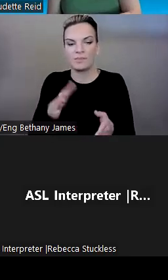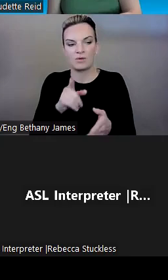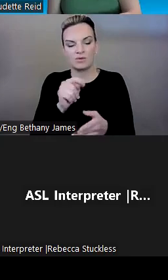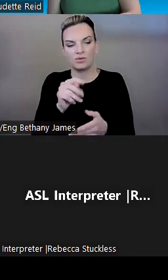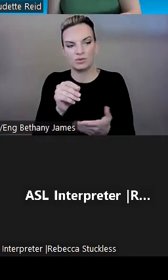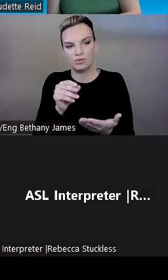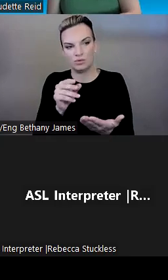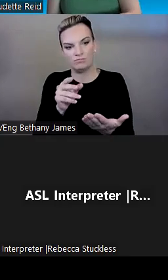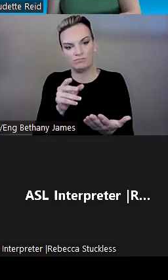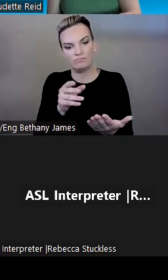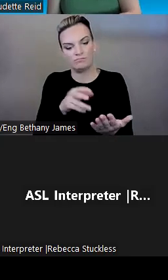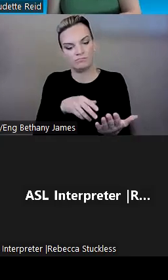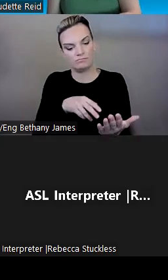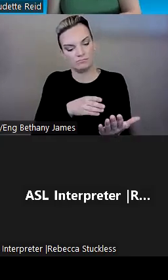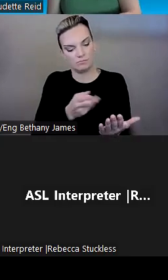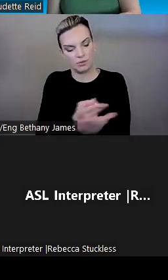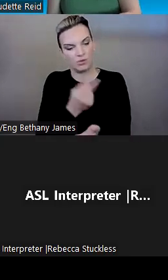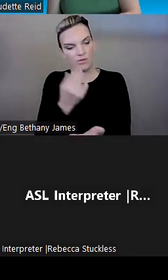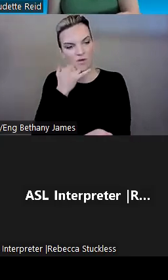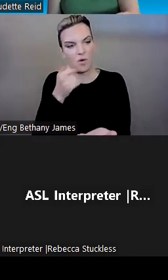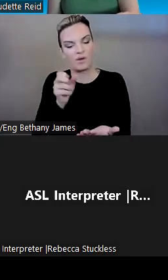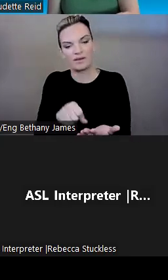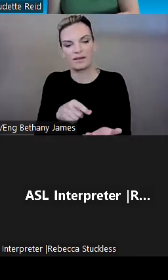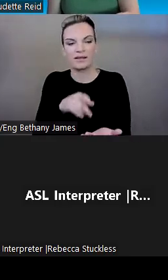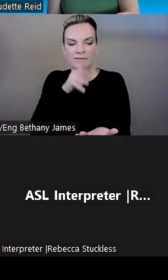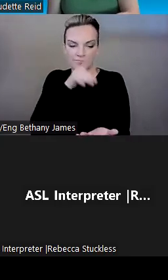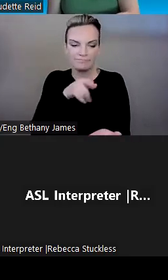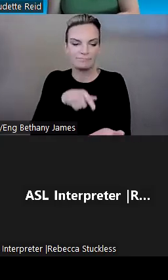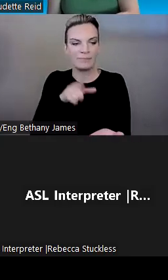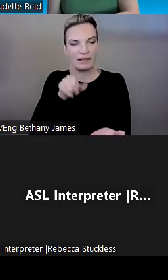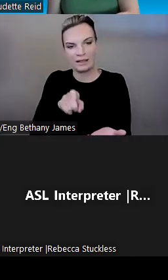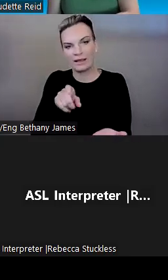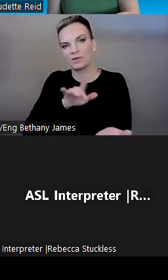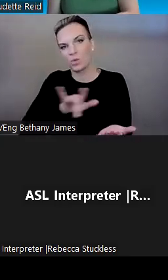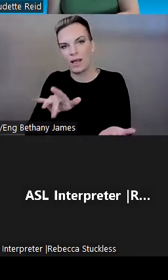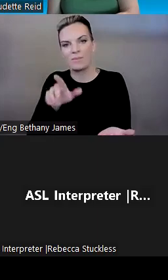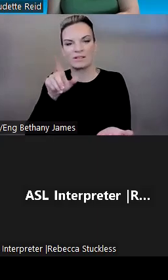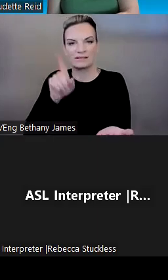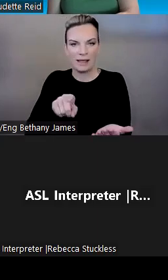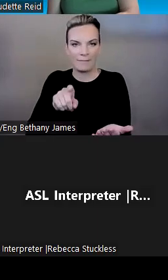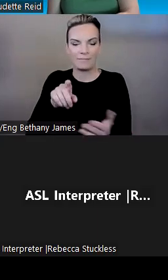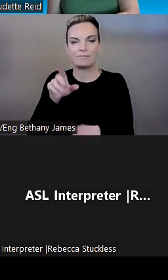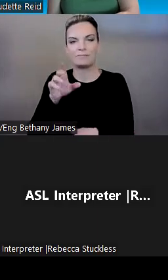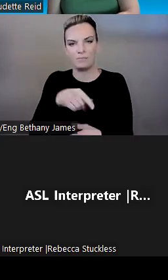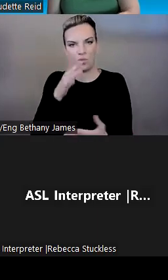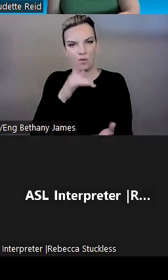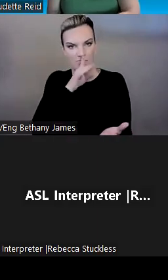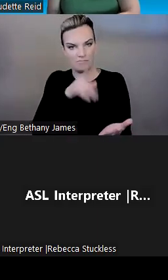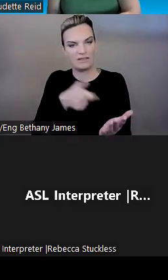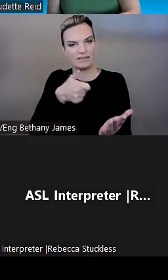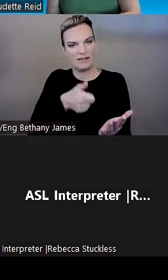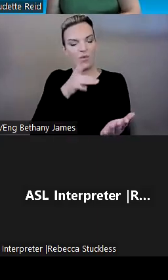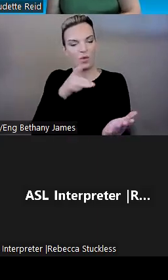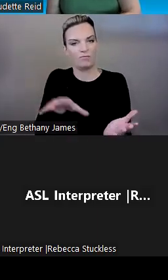voice commands like click, swipe, and tap. And you can, and we've talked a little bit about this